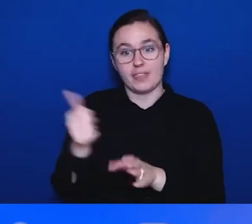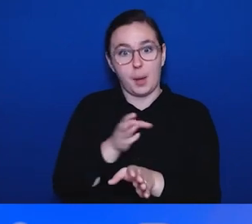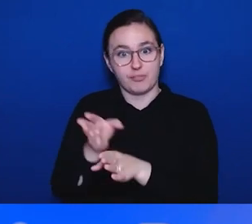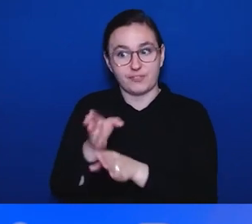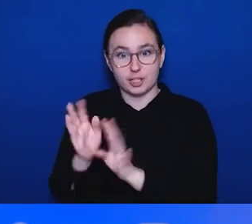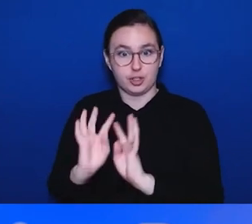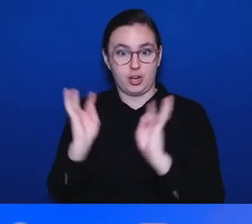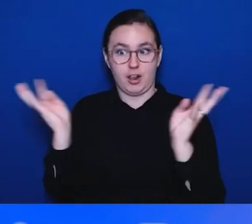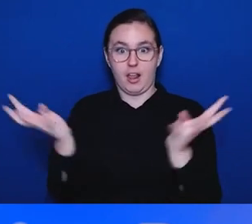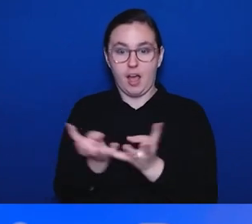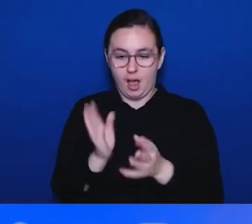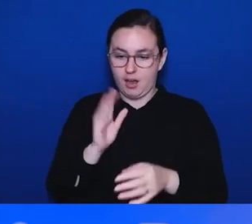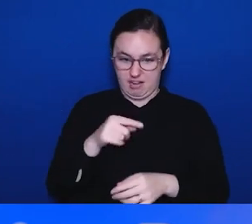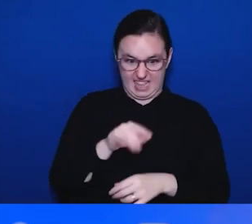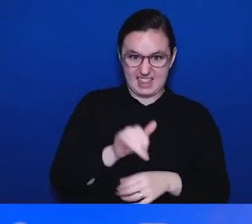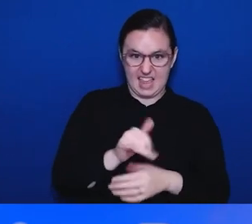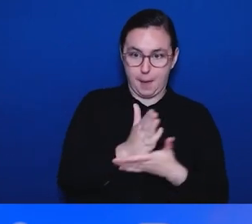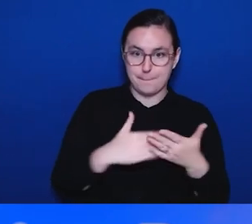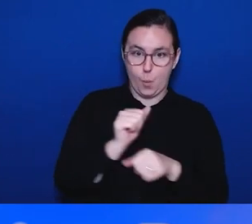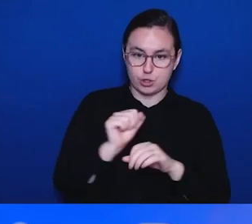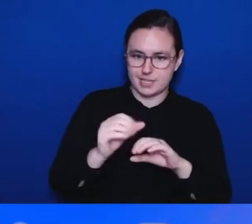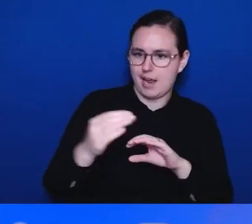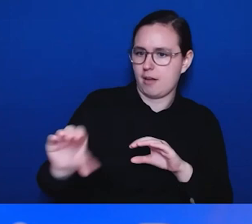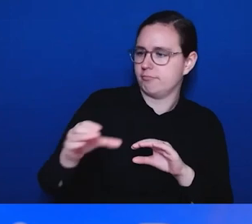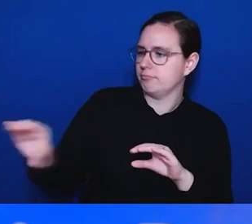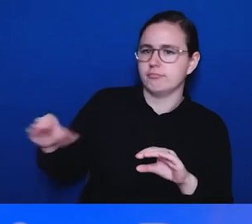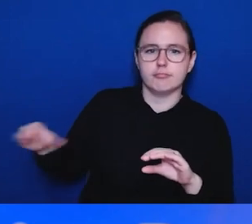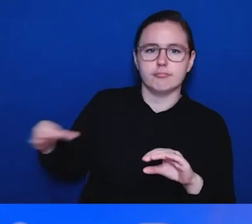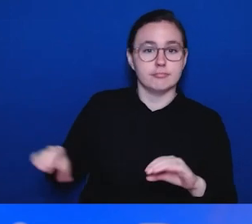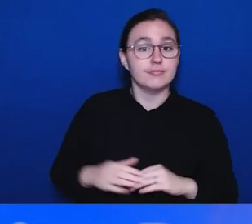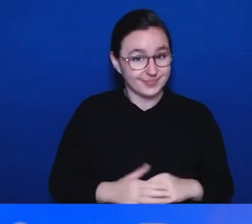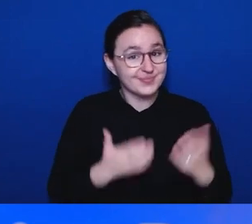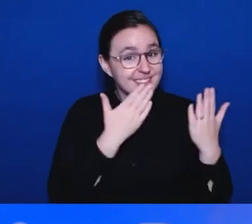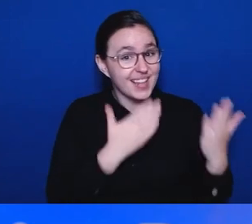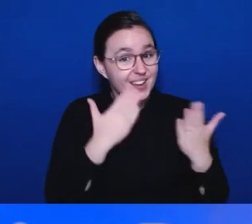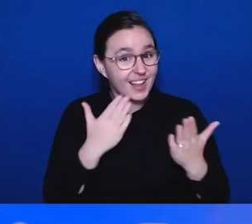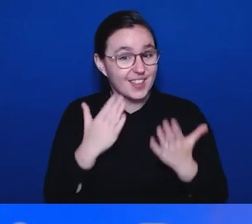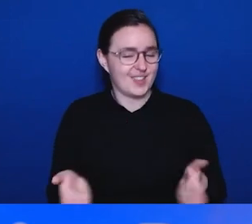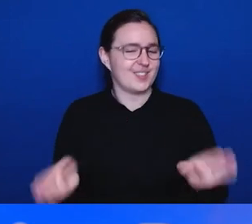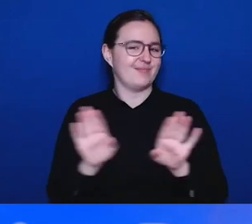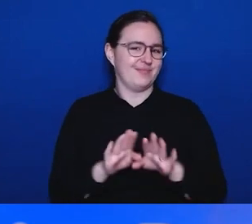those physicians and their abilities through partnering them up with other health professionals. It's a key part of the